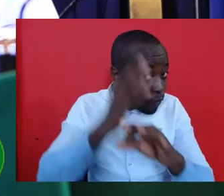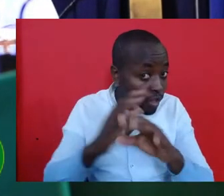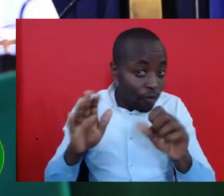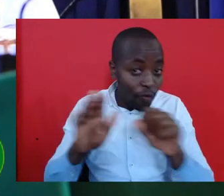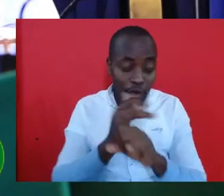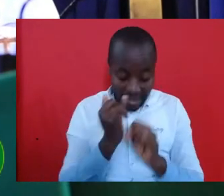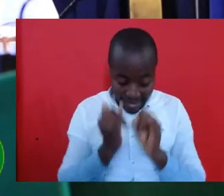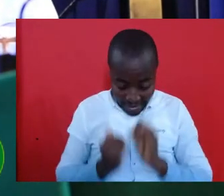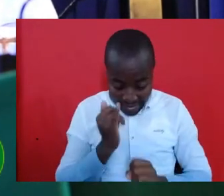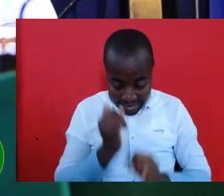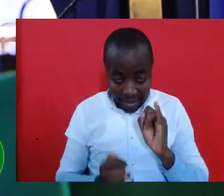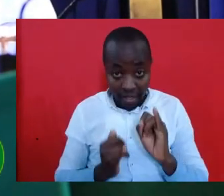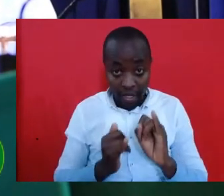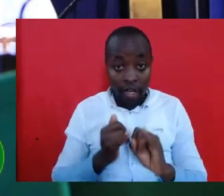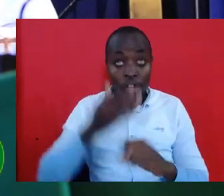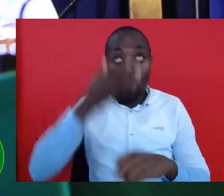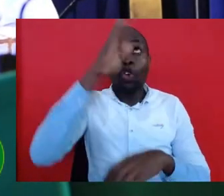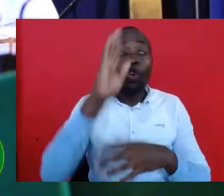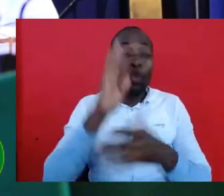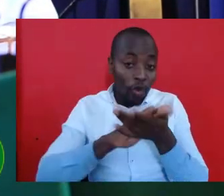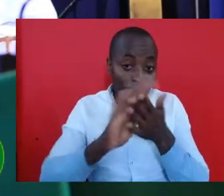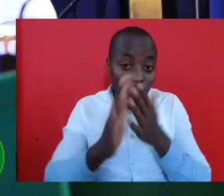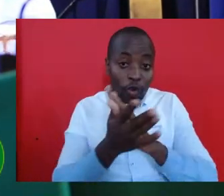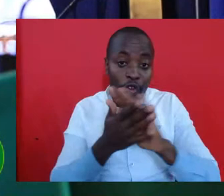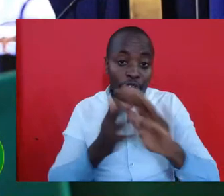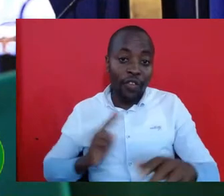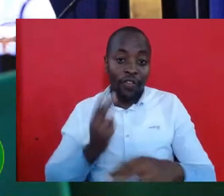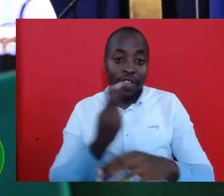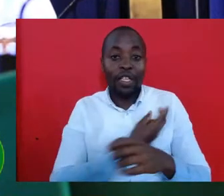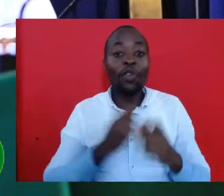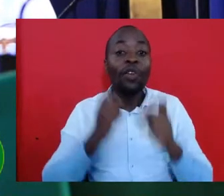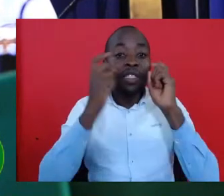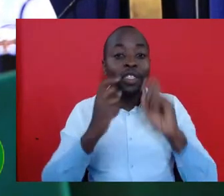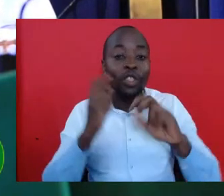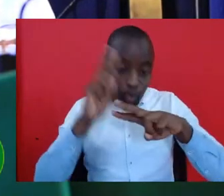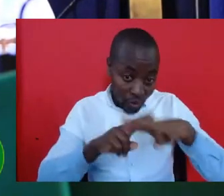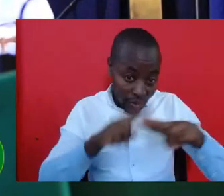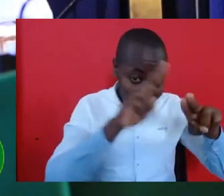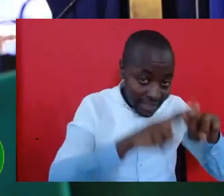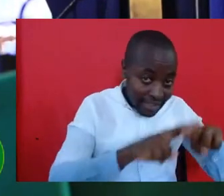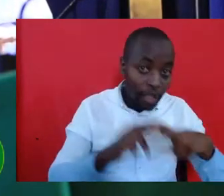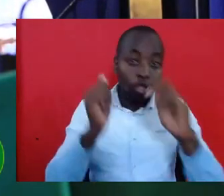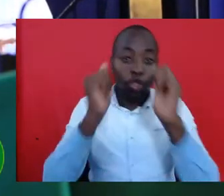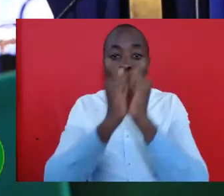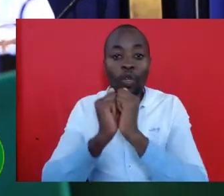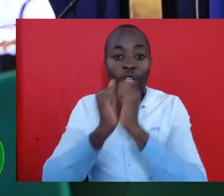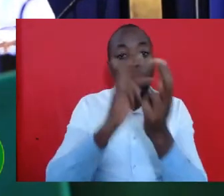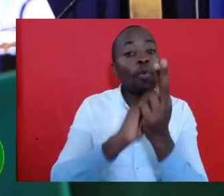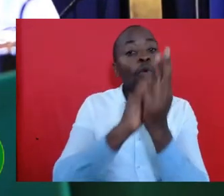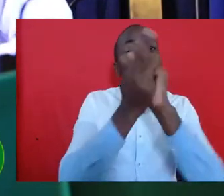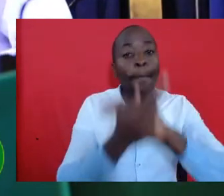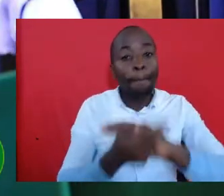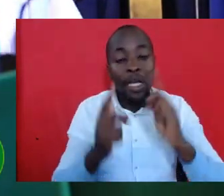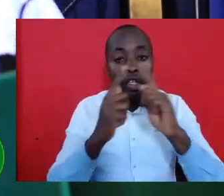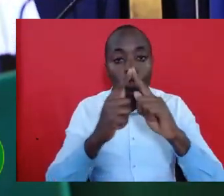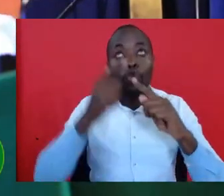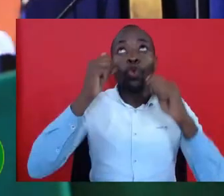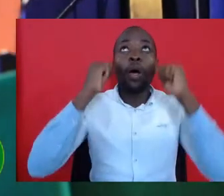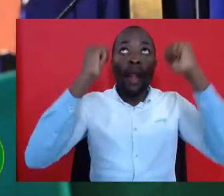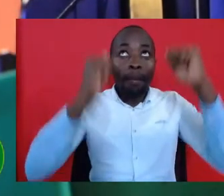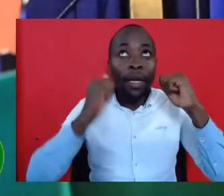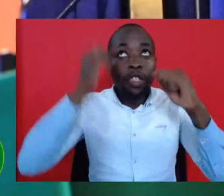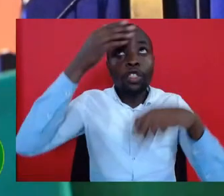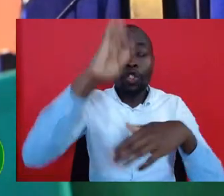just, and He'll forgive us our sins. So let us get seated as together we confess our sins to Almighty God.